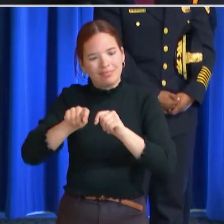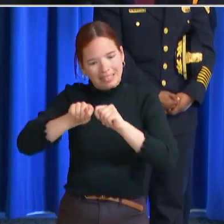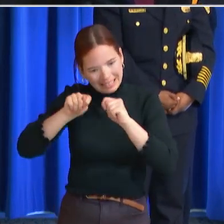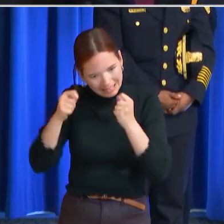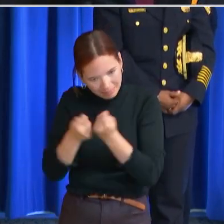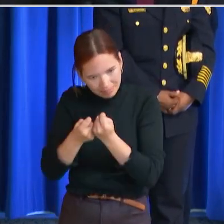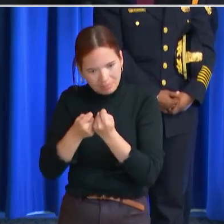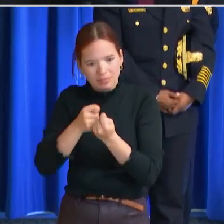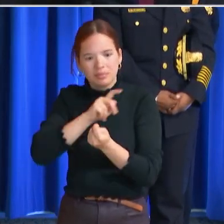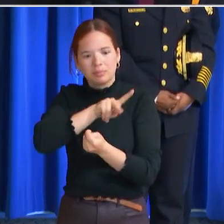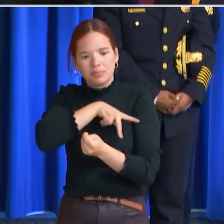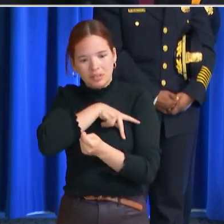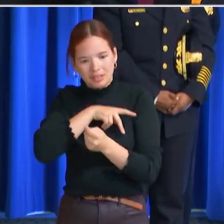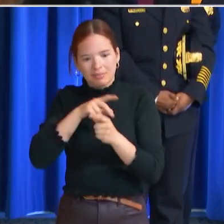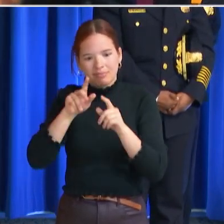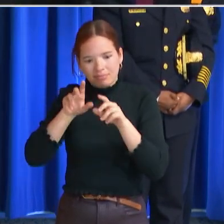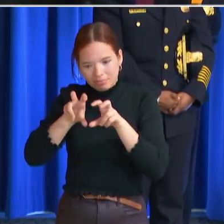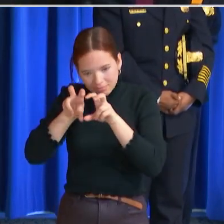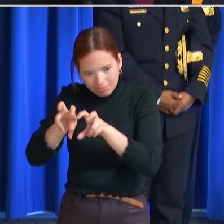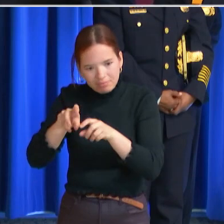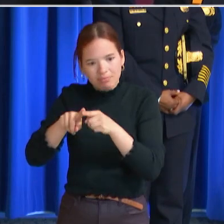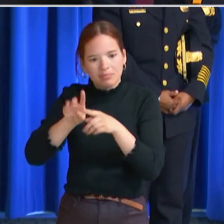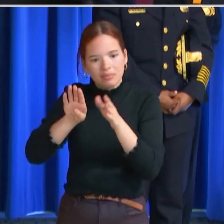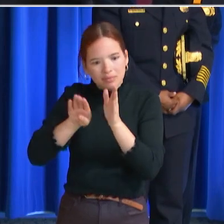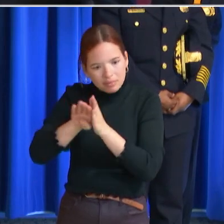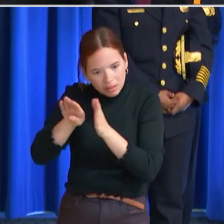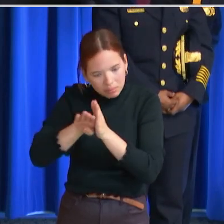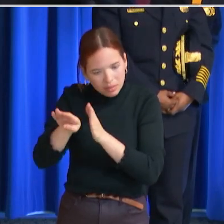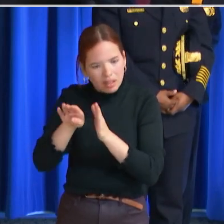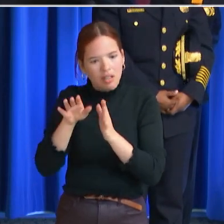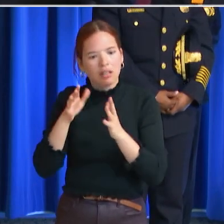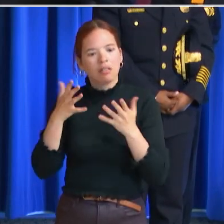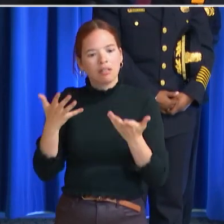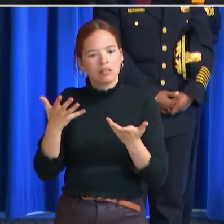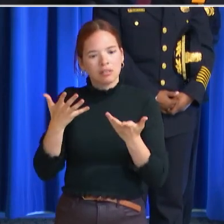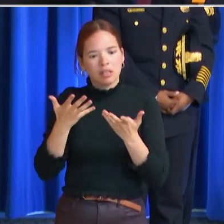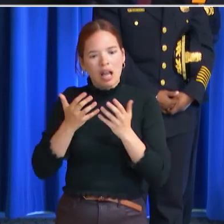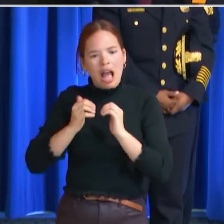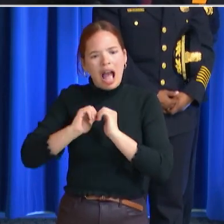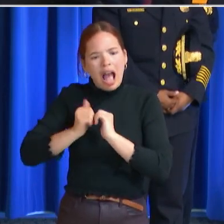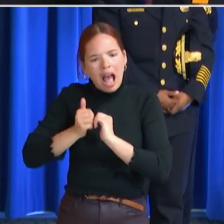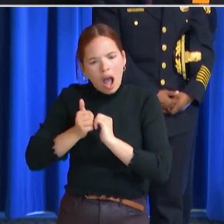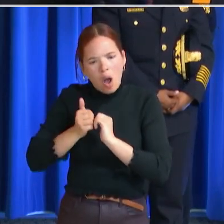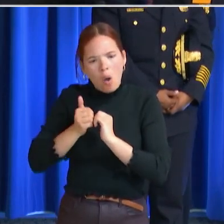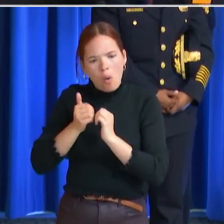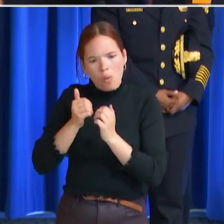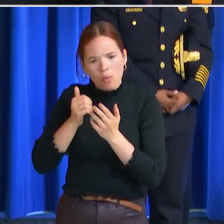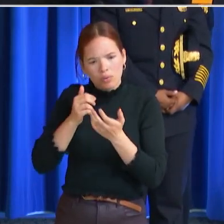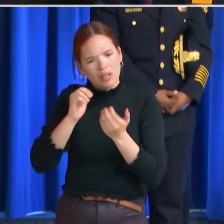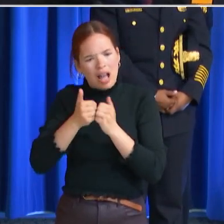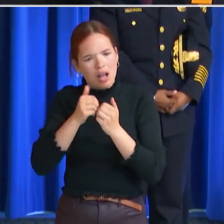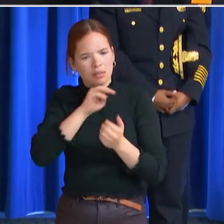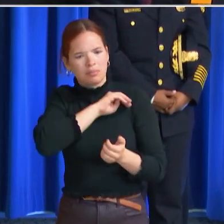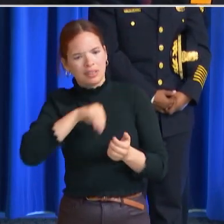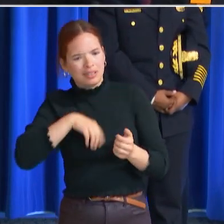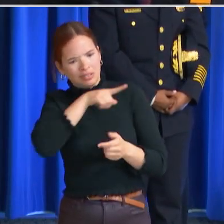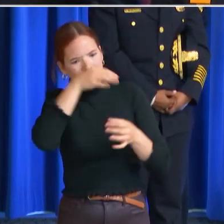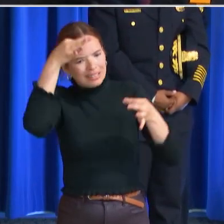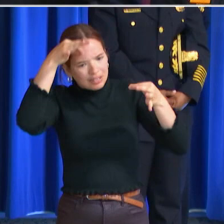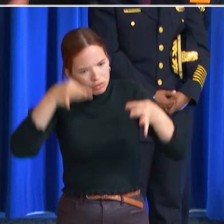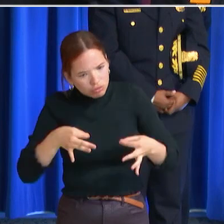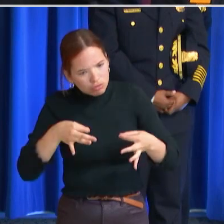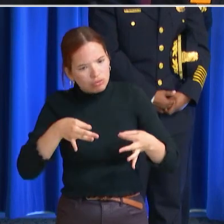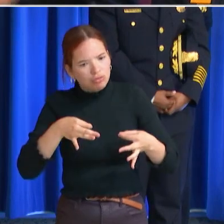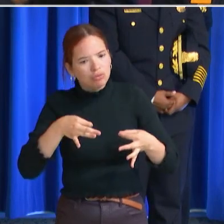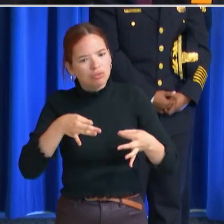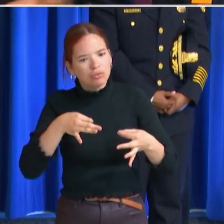their development by trying to make sure that as the mayor makes her decision, I knew that one day I would leave. So